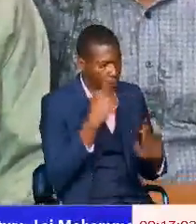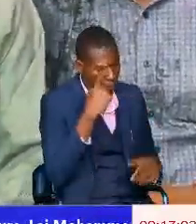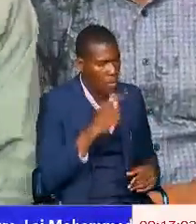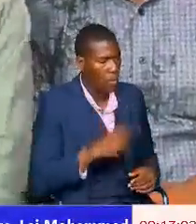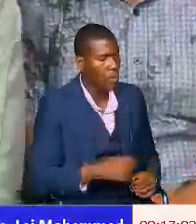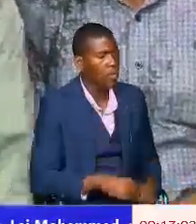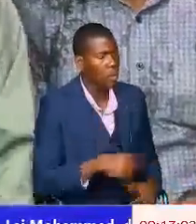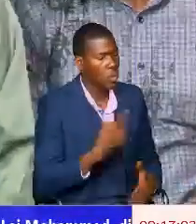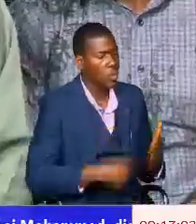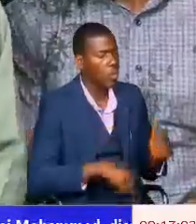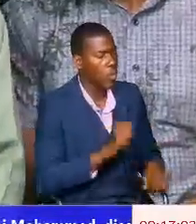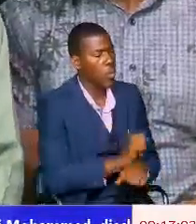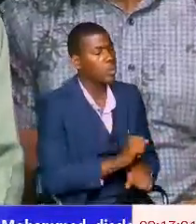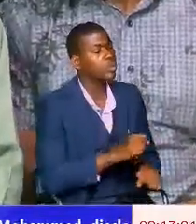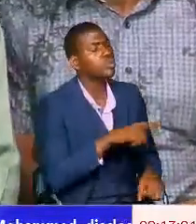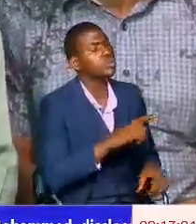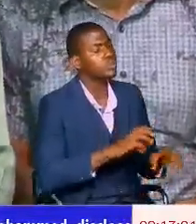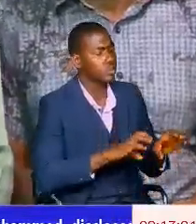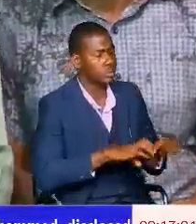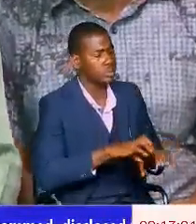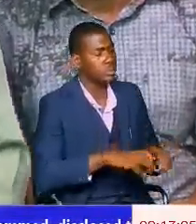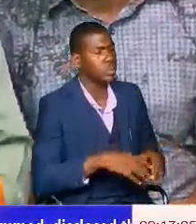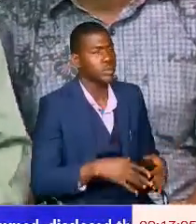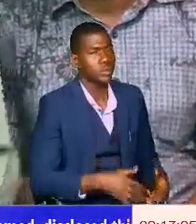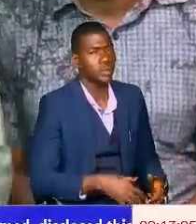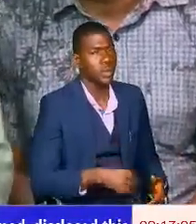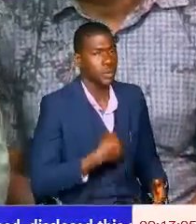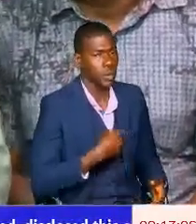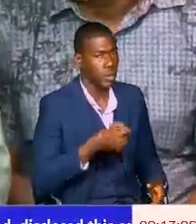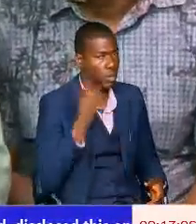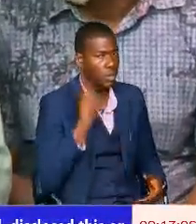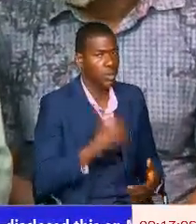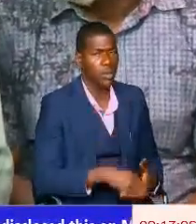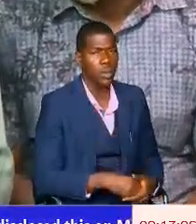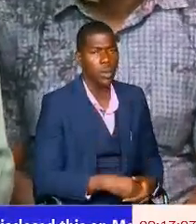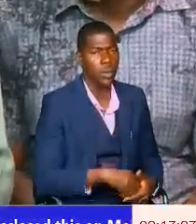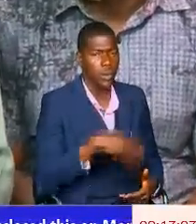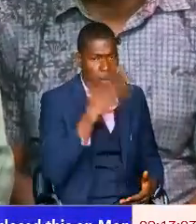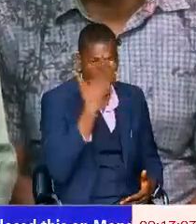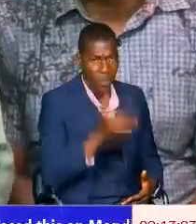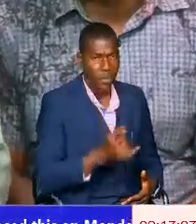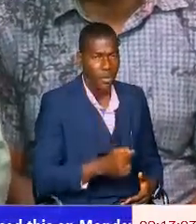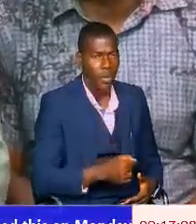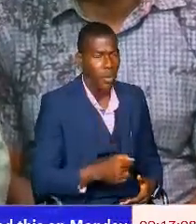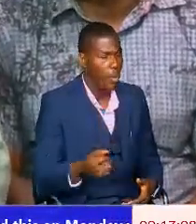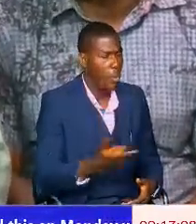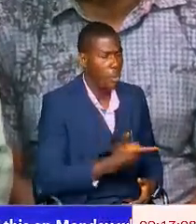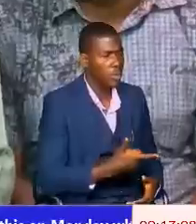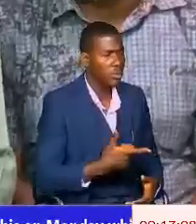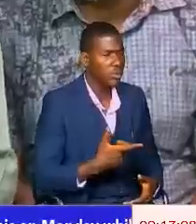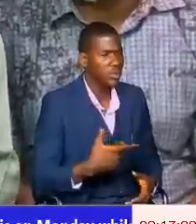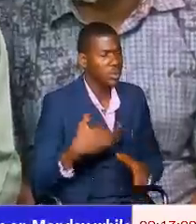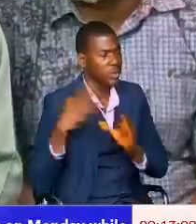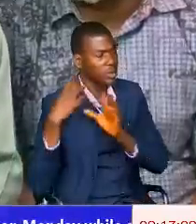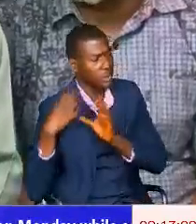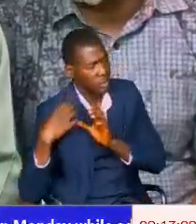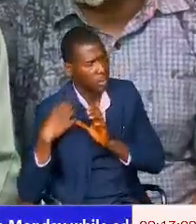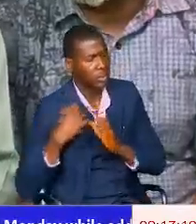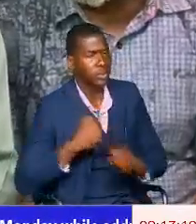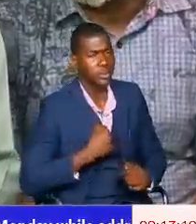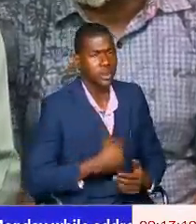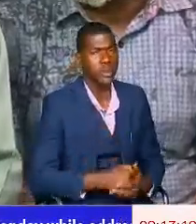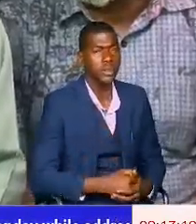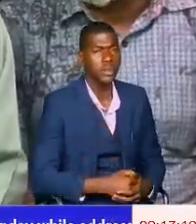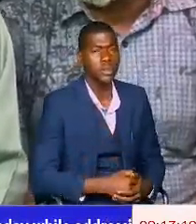your wonderful work. I understand why you carry all this load, but I want to beg my